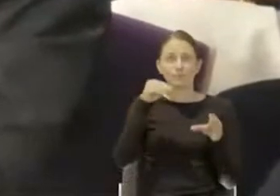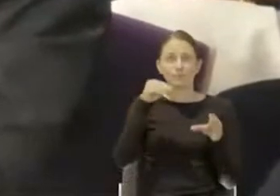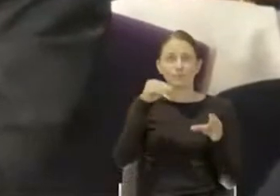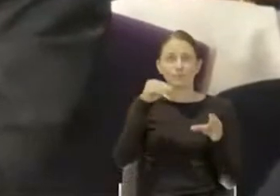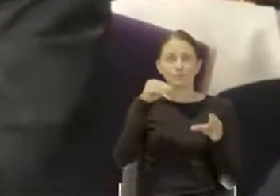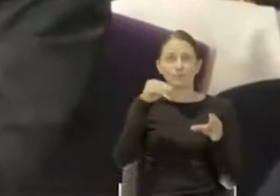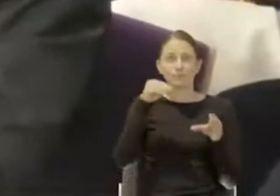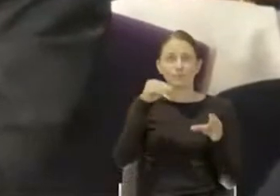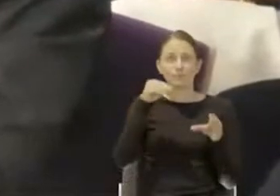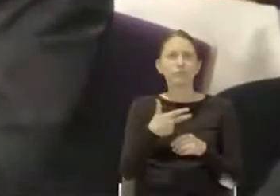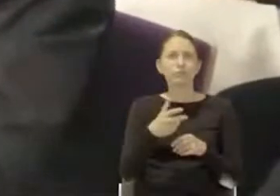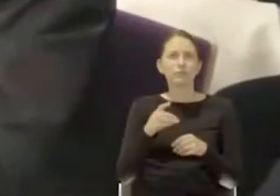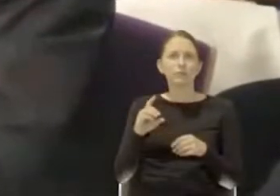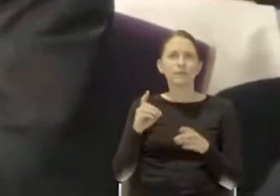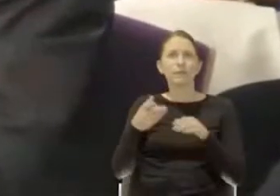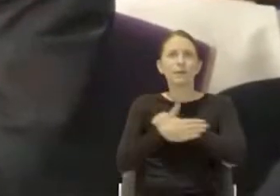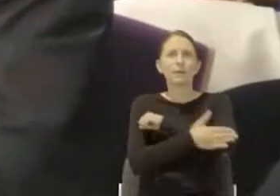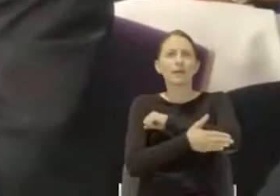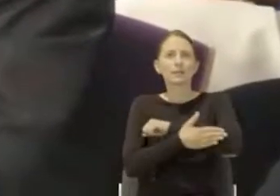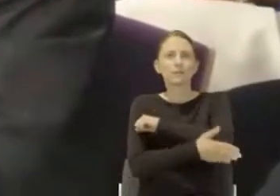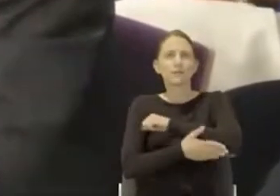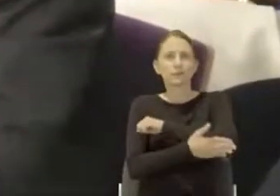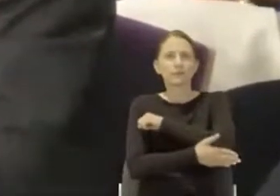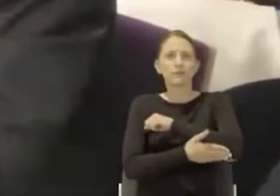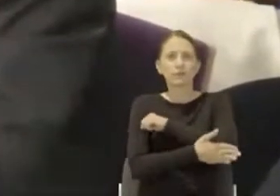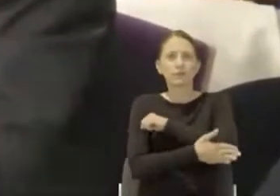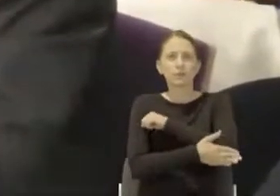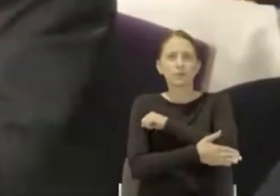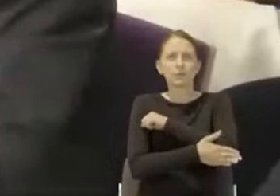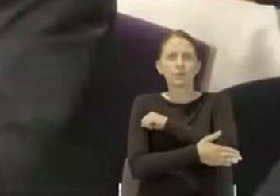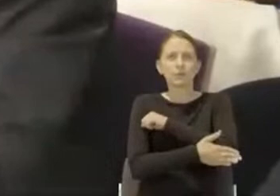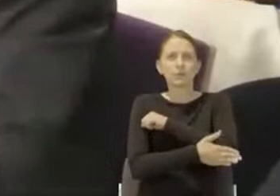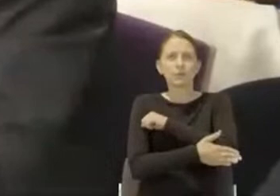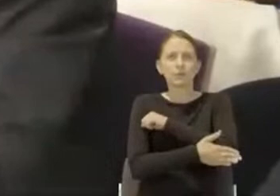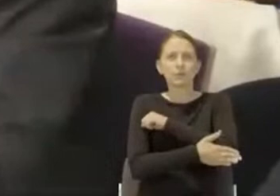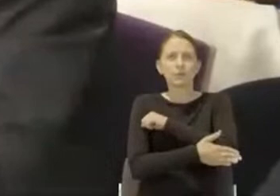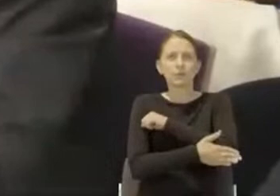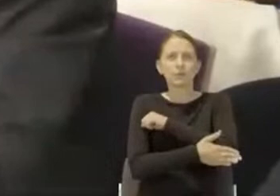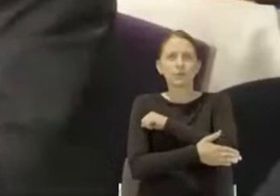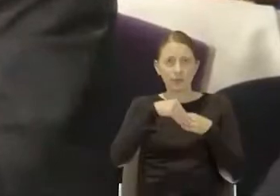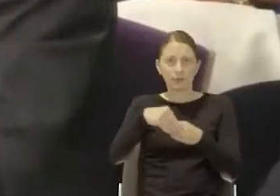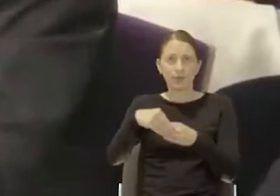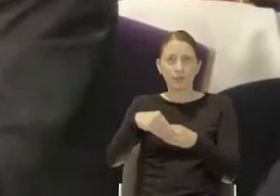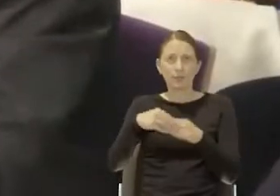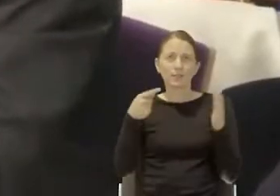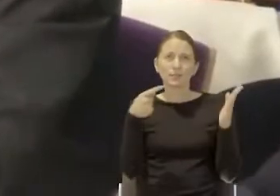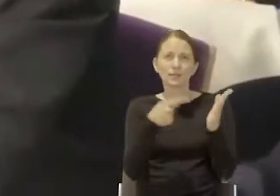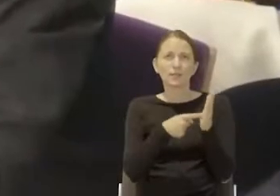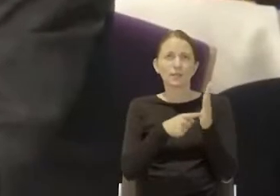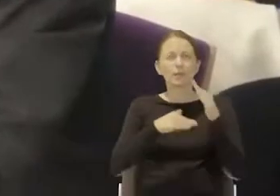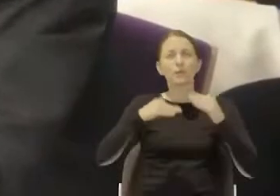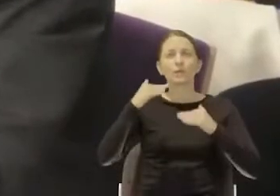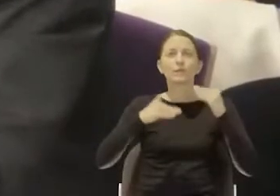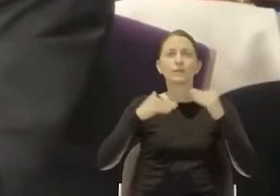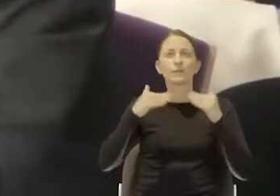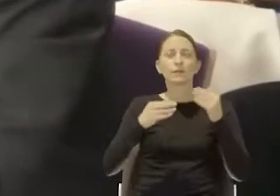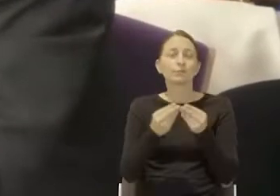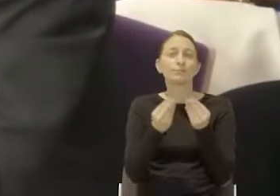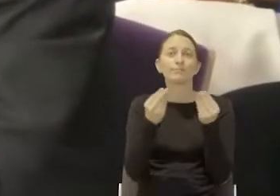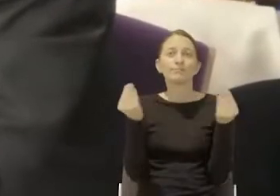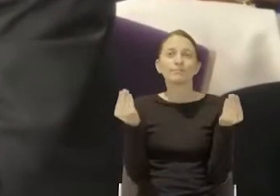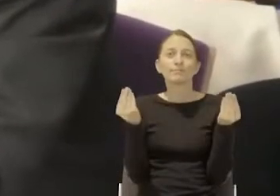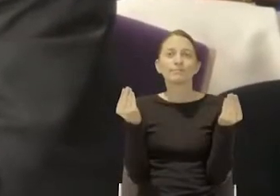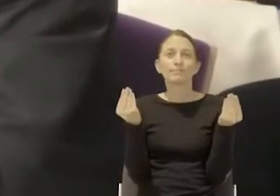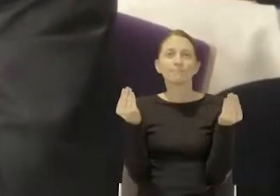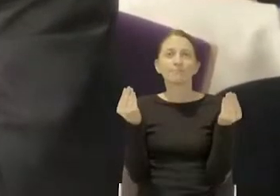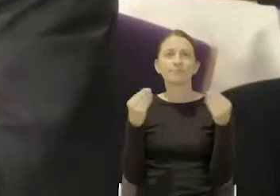SDGs implementation, scoring 72.4 out of 100 points possible on the SDGs Achievement Index. Azerbaijan